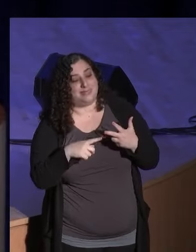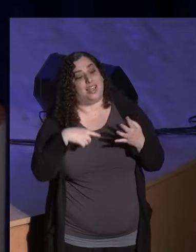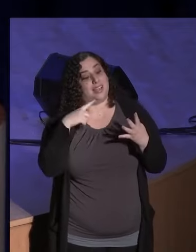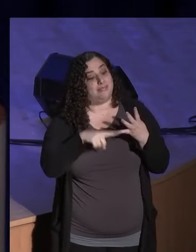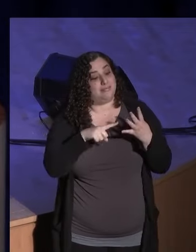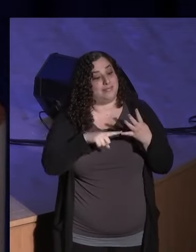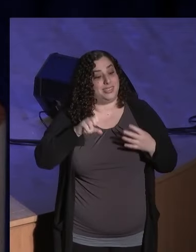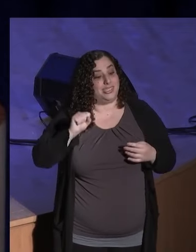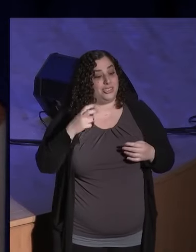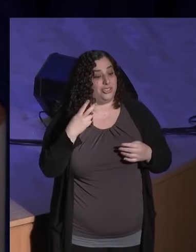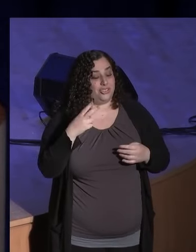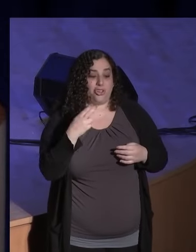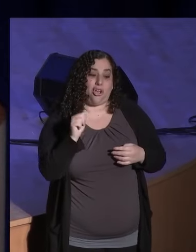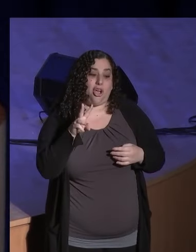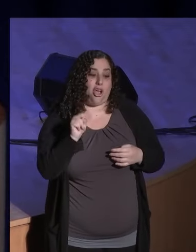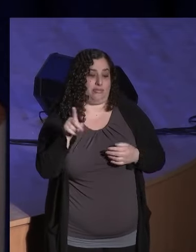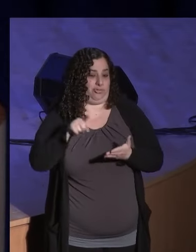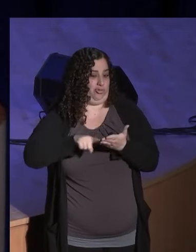great round of applause.